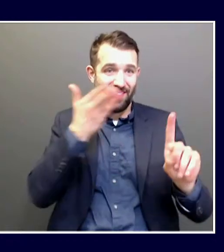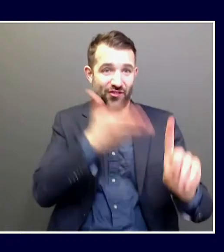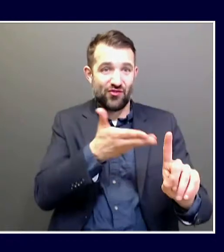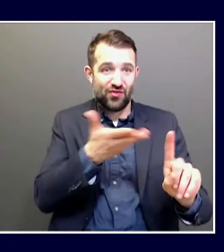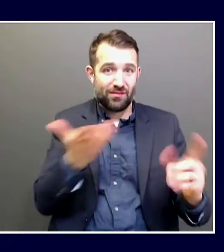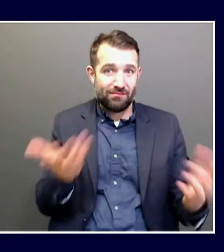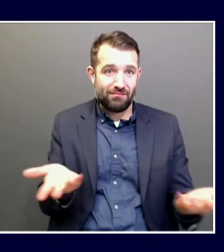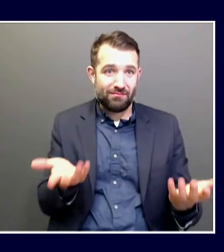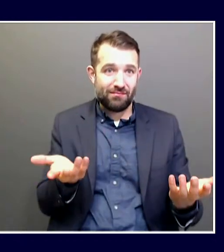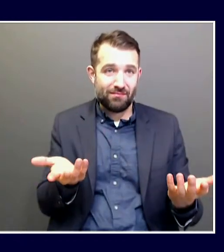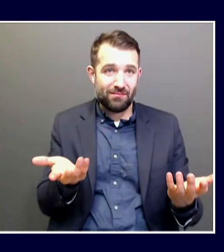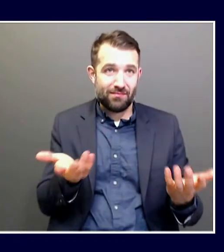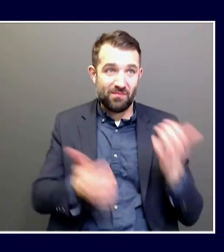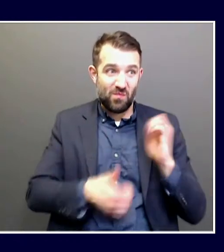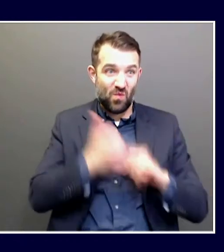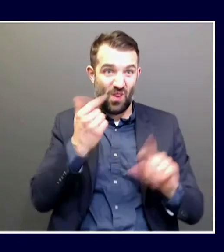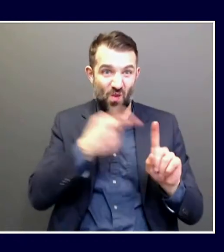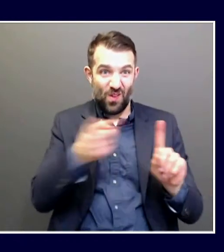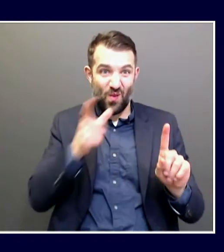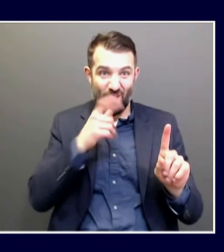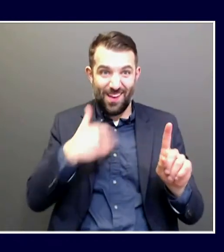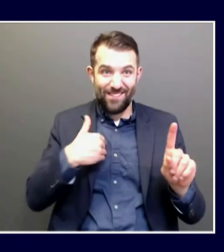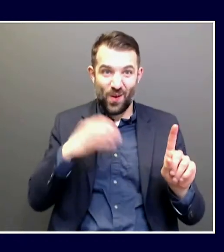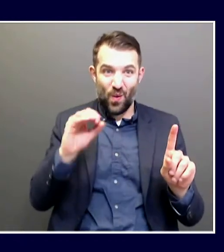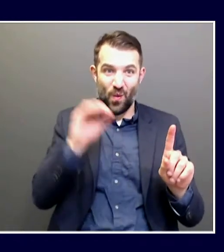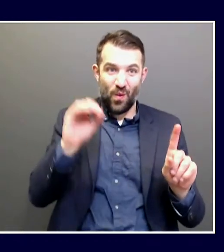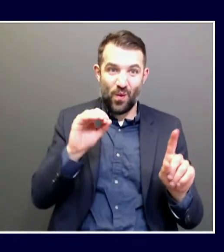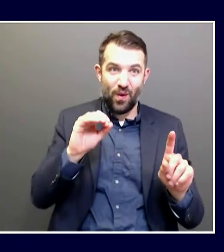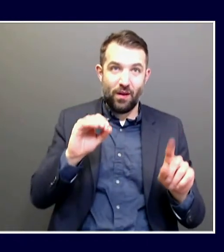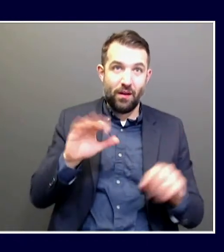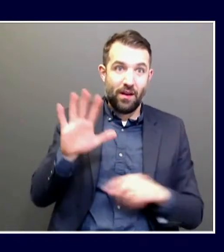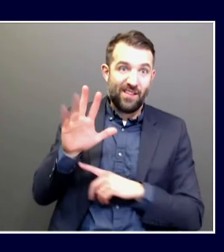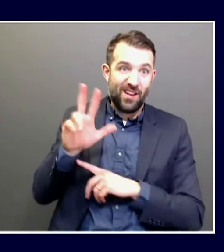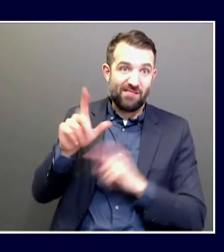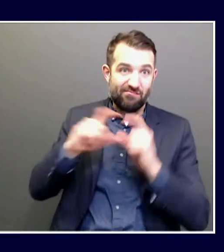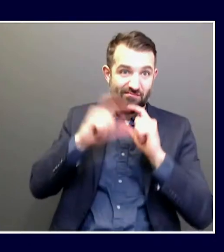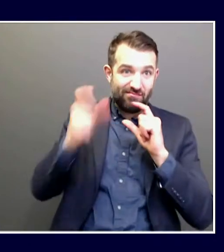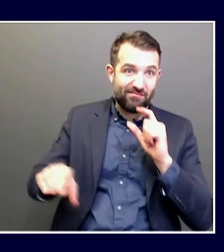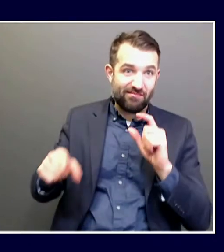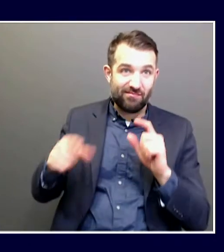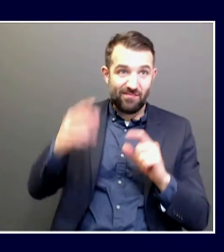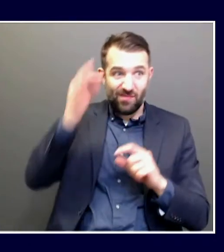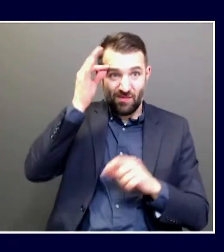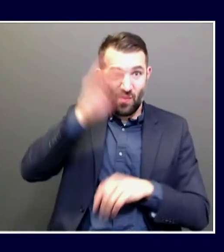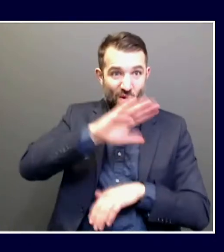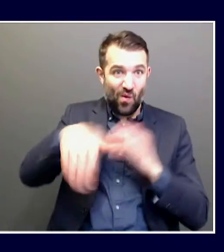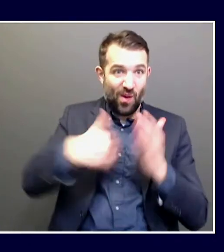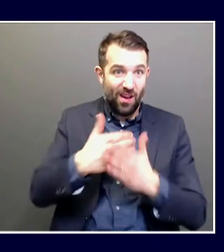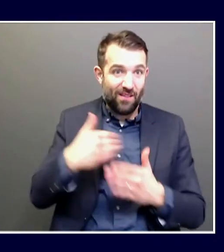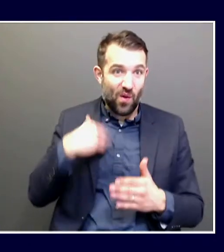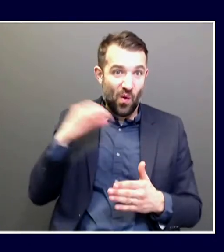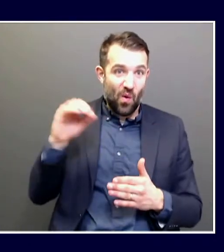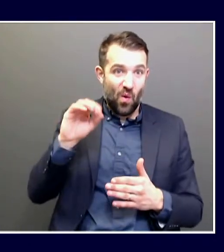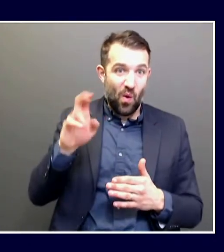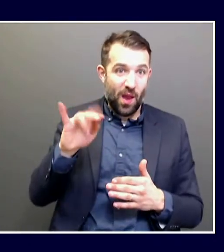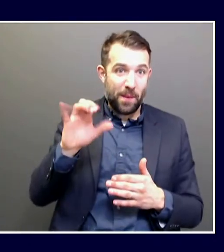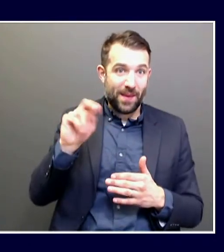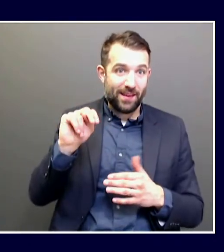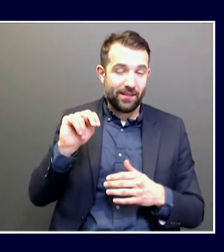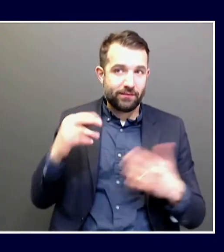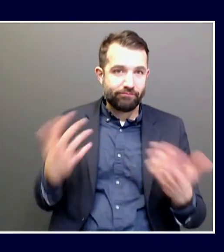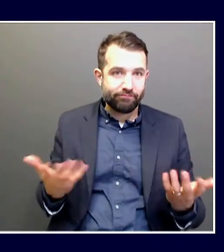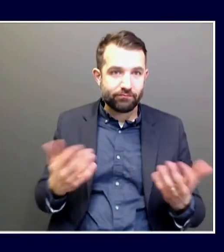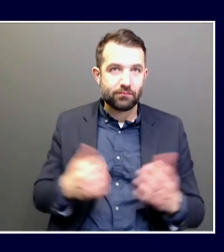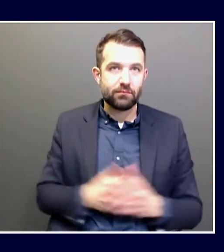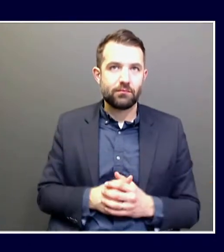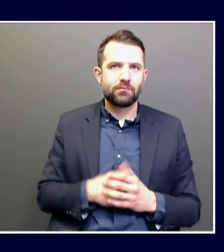53 people on a ventilator, most of whom will have Omicron. It is still significant. And real quick, Dr. Fauci said, I think yesterday, maybe